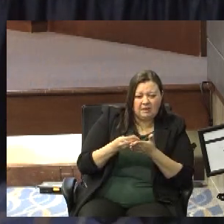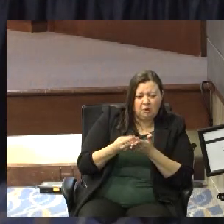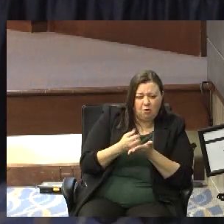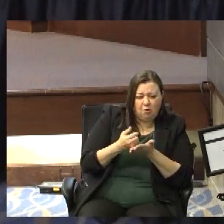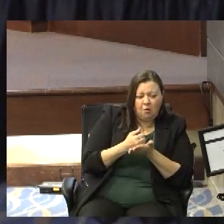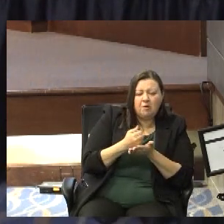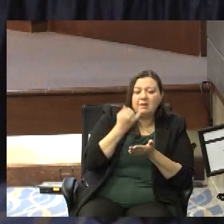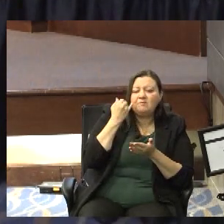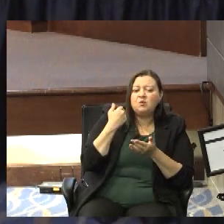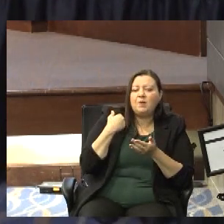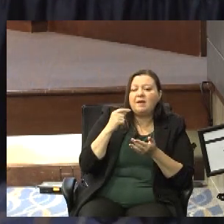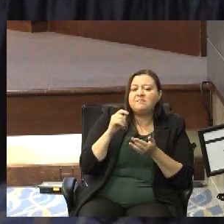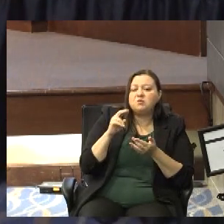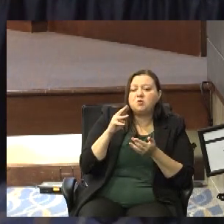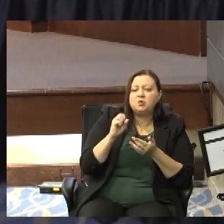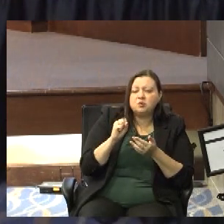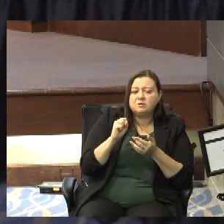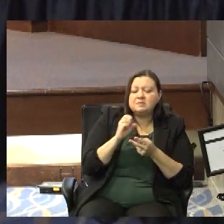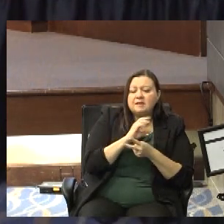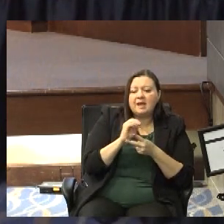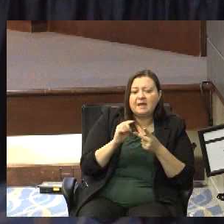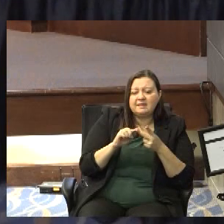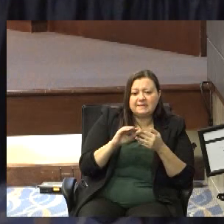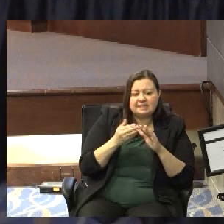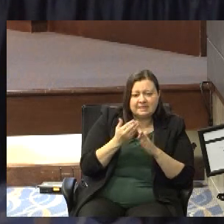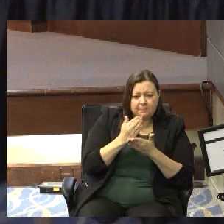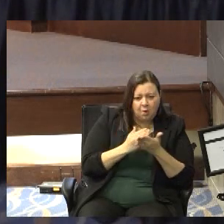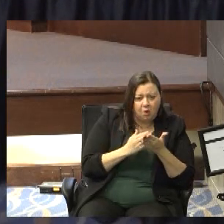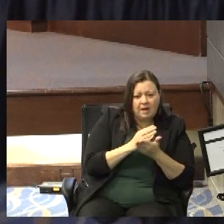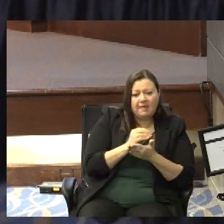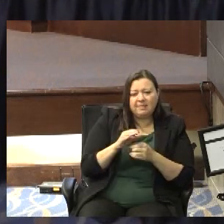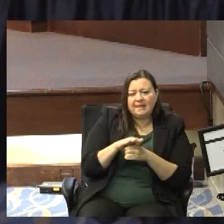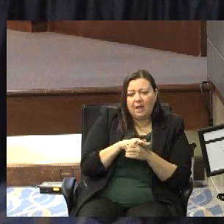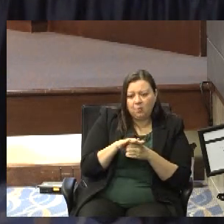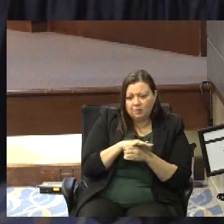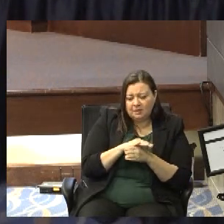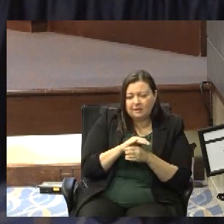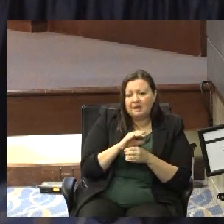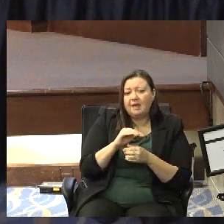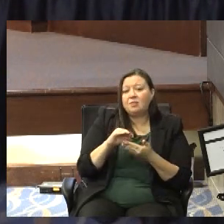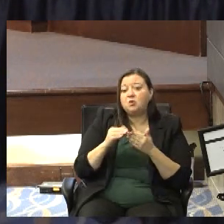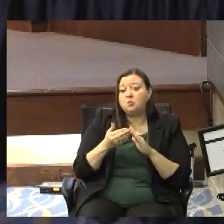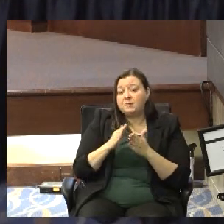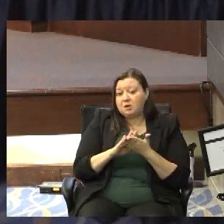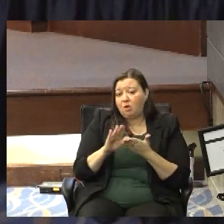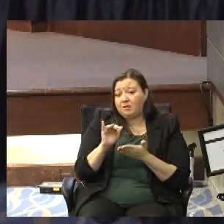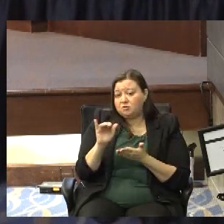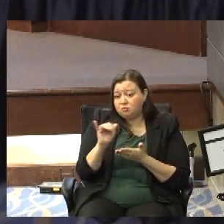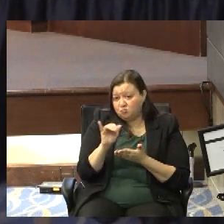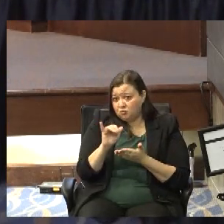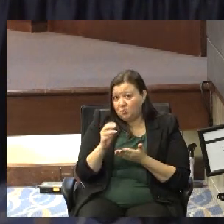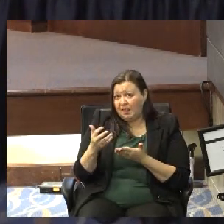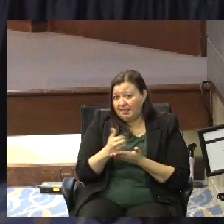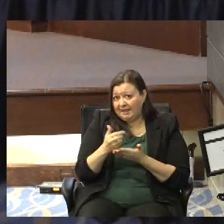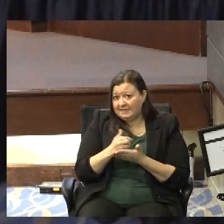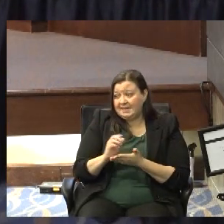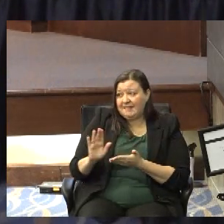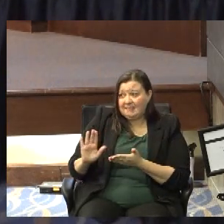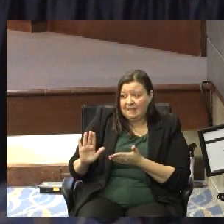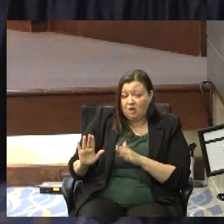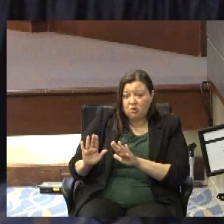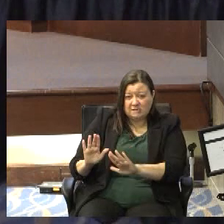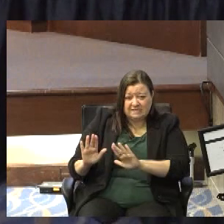at 19, the city component, as well as the county and the community college, who are also collecting theirs, I think of the